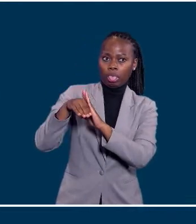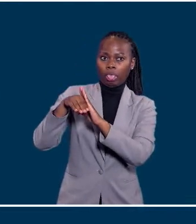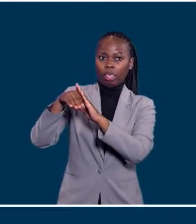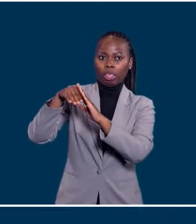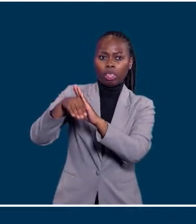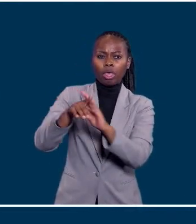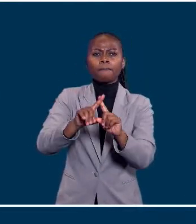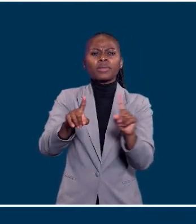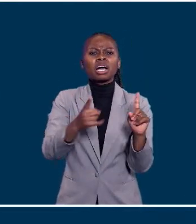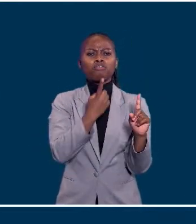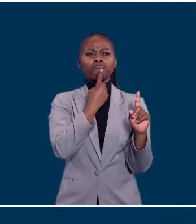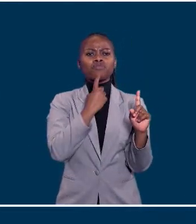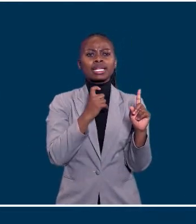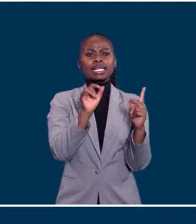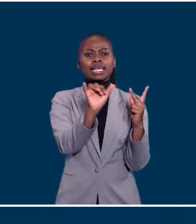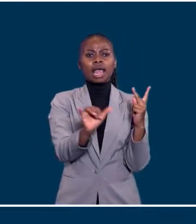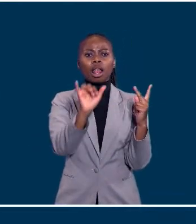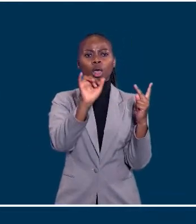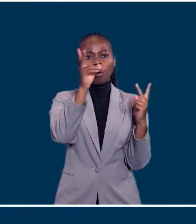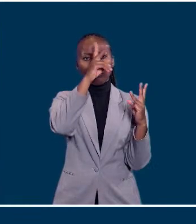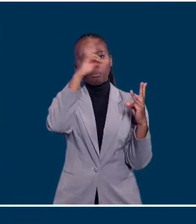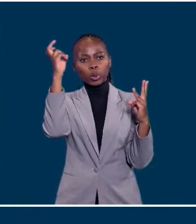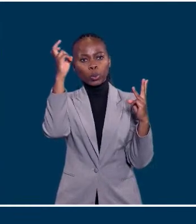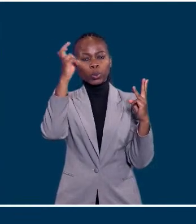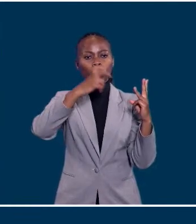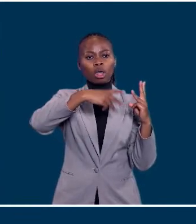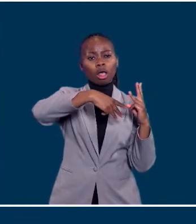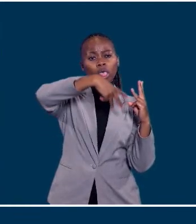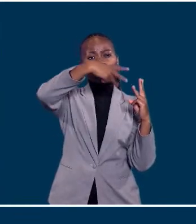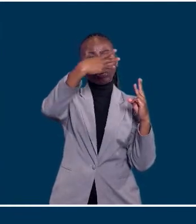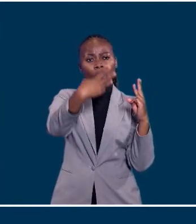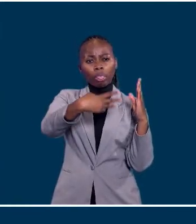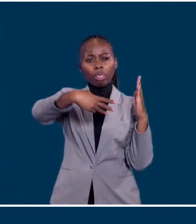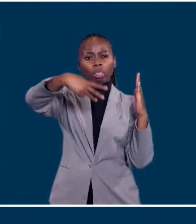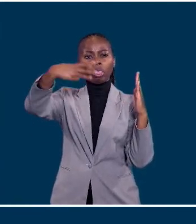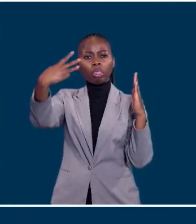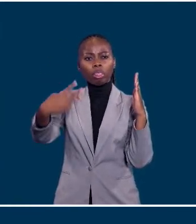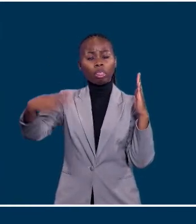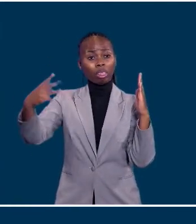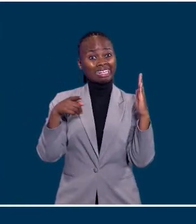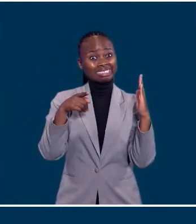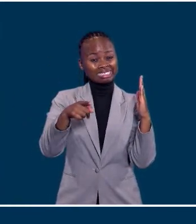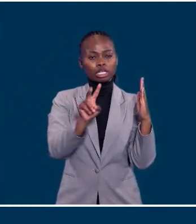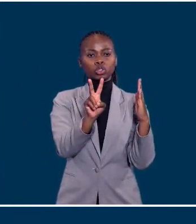and blue lines are not closing in on that 2%